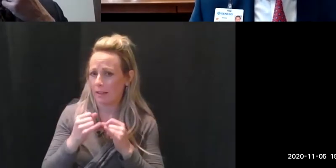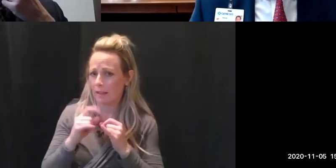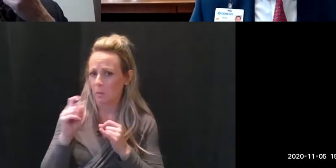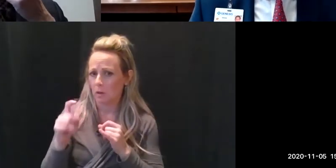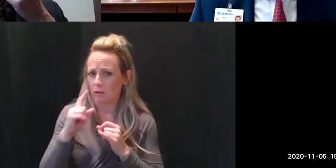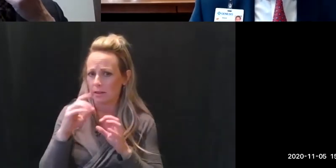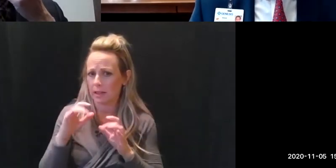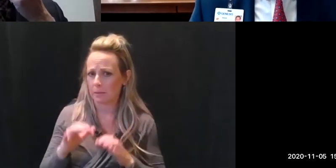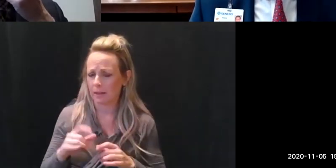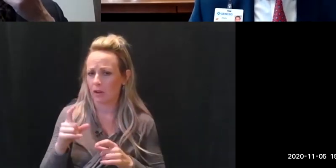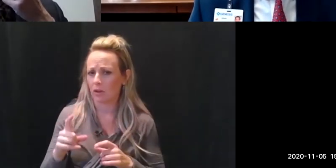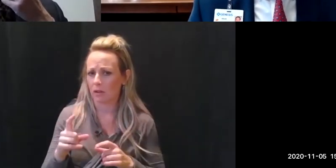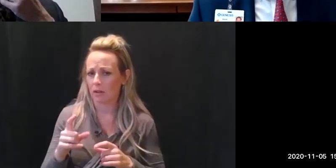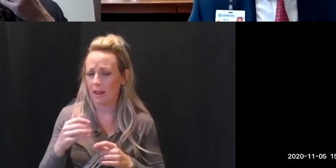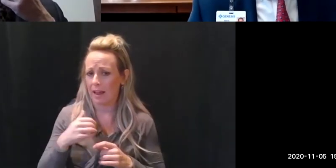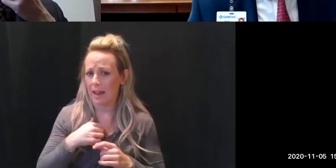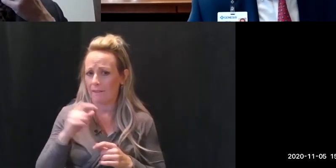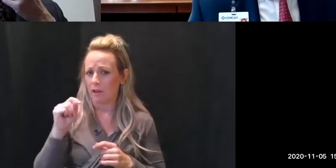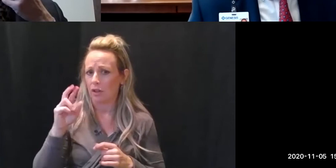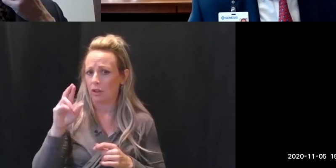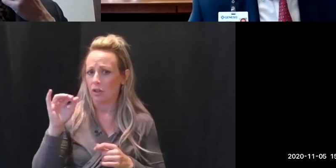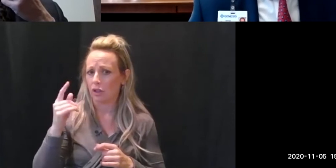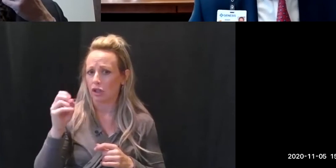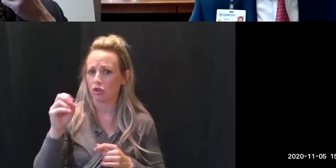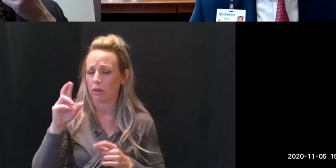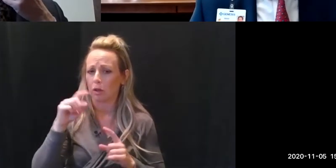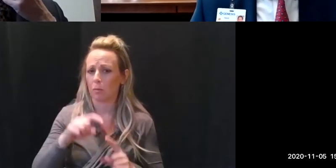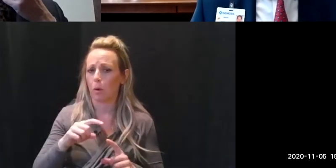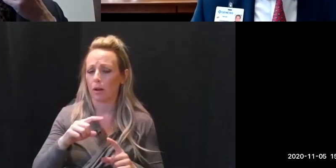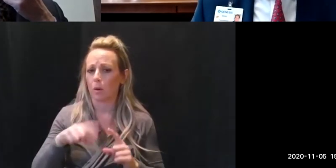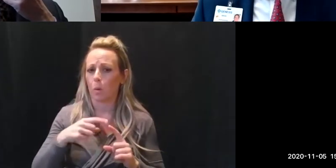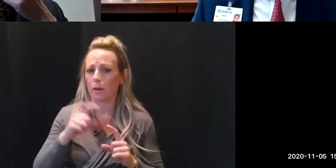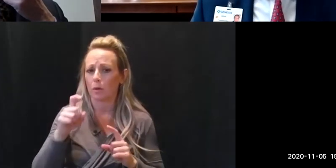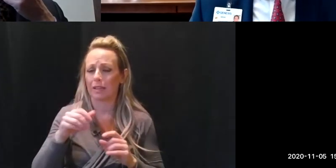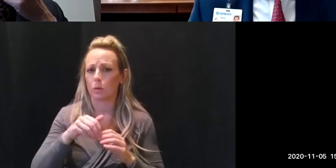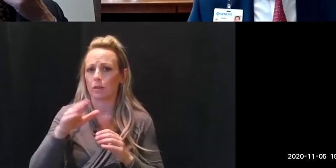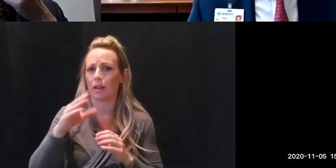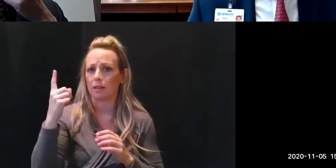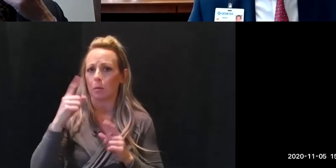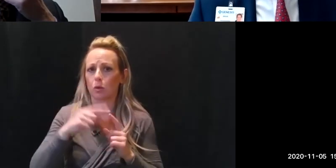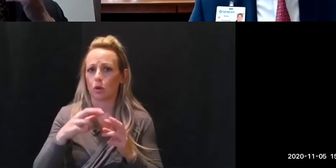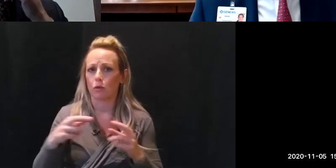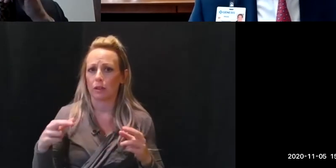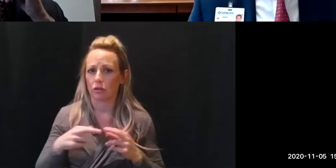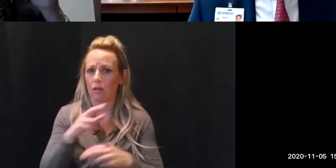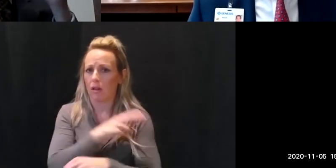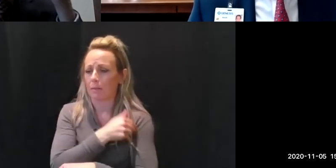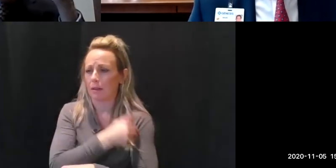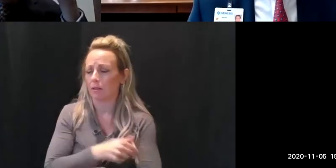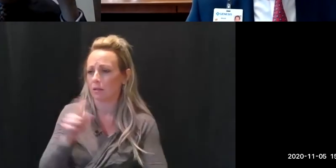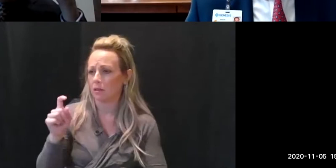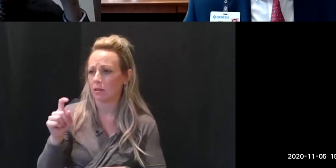there, is there a trigger point when you would have to send someone to some of those regional hospitals, as you mentioned? Well, every single patient